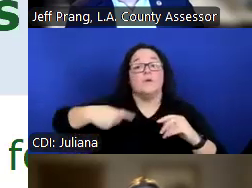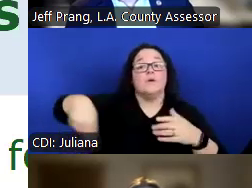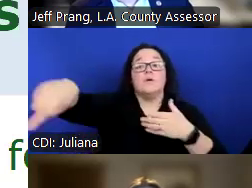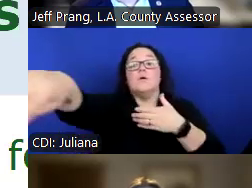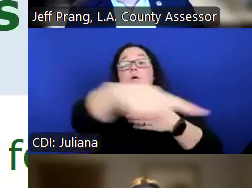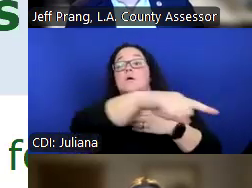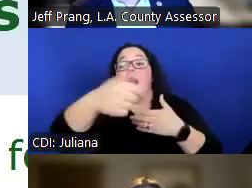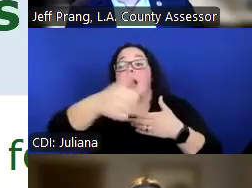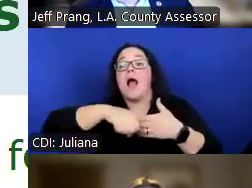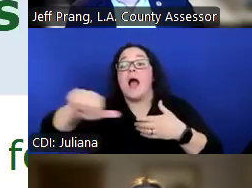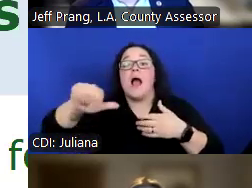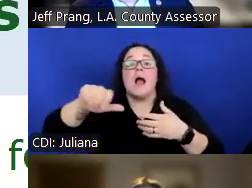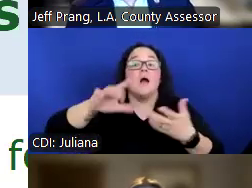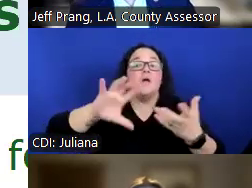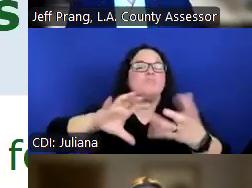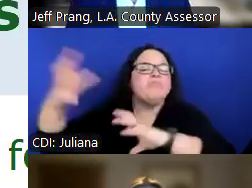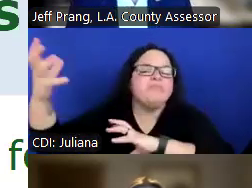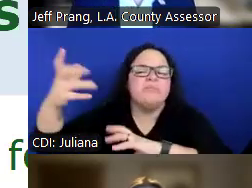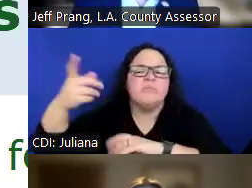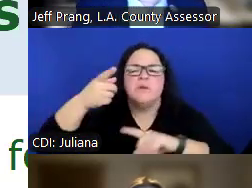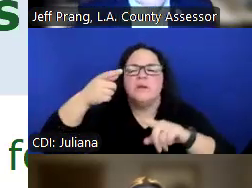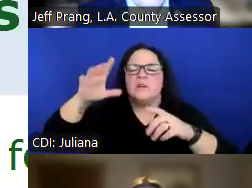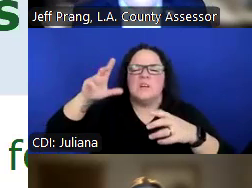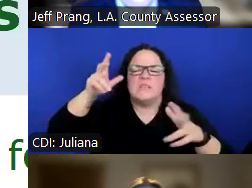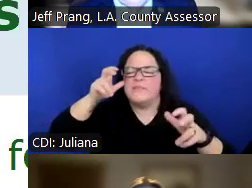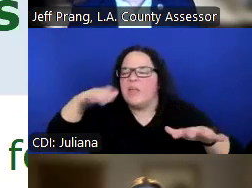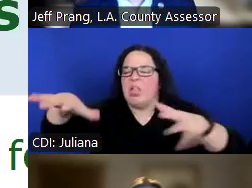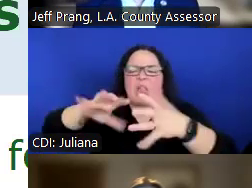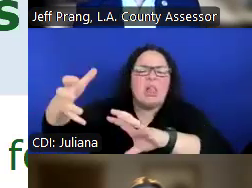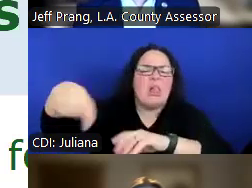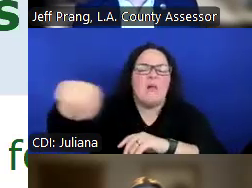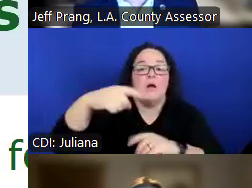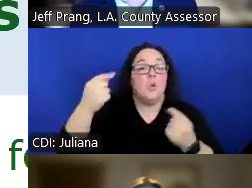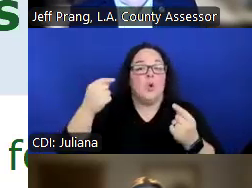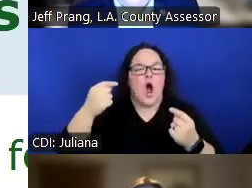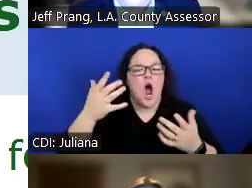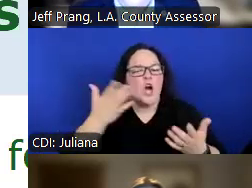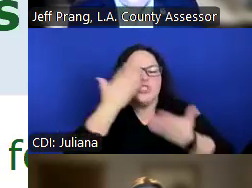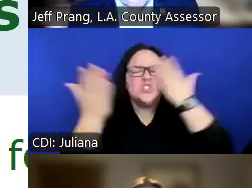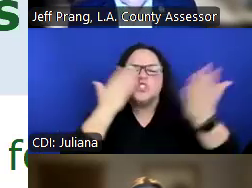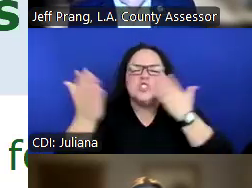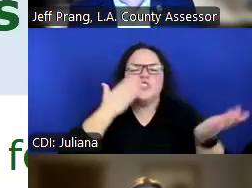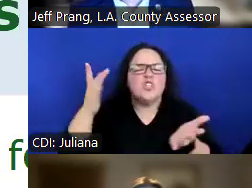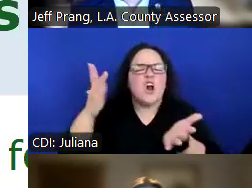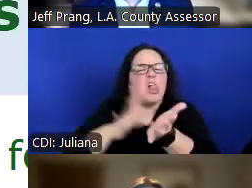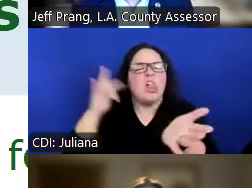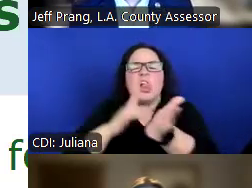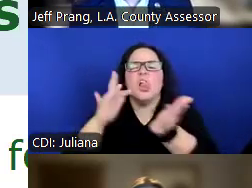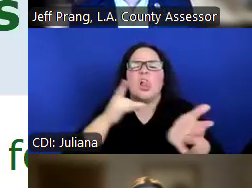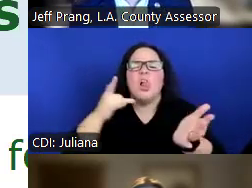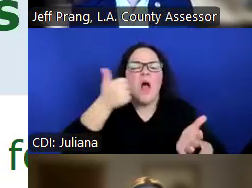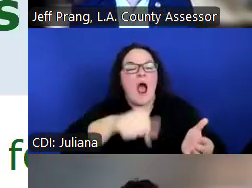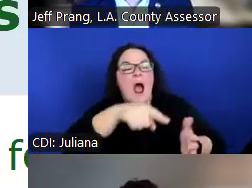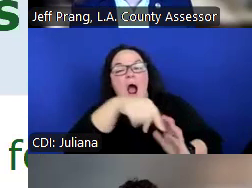take advantage of people who've experienced loss through scams or other types of